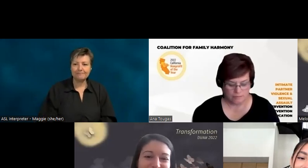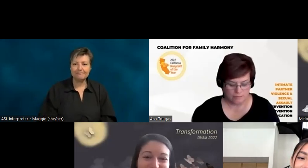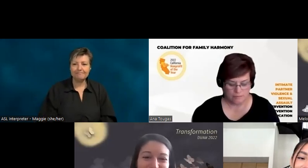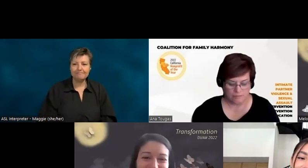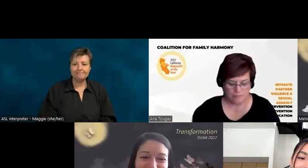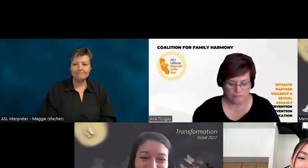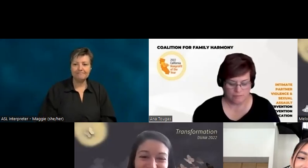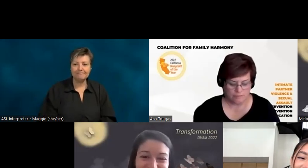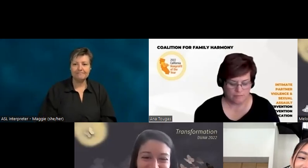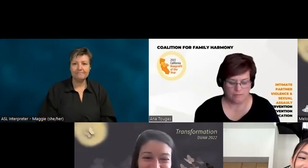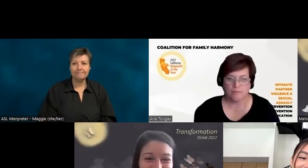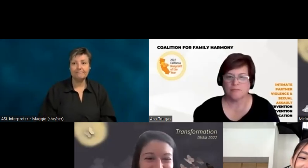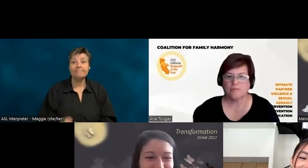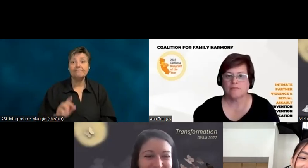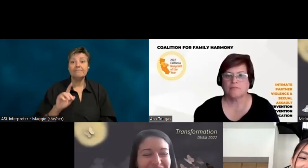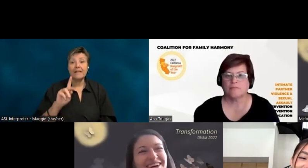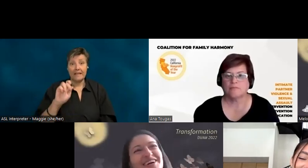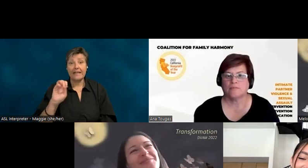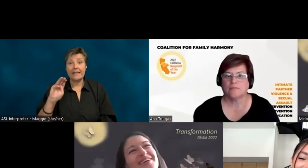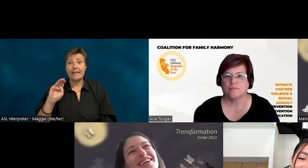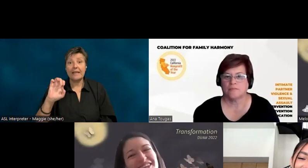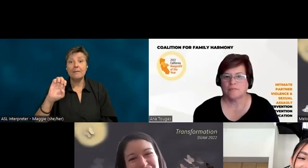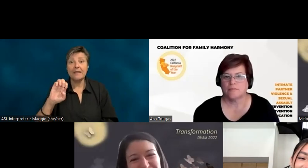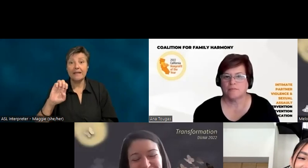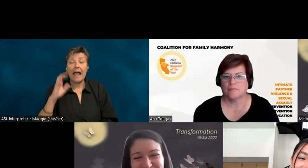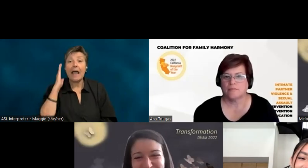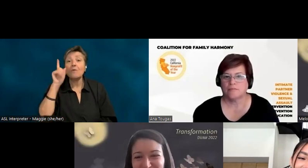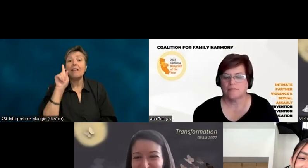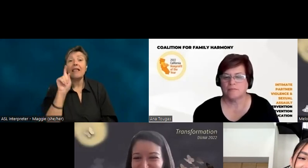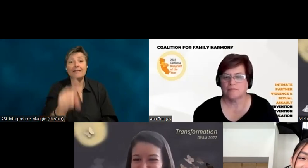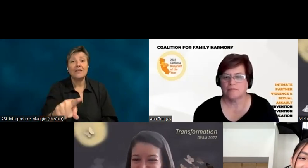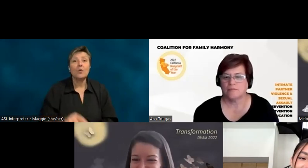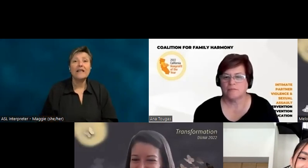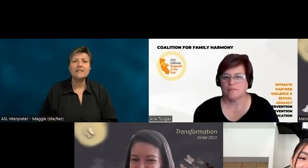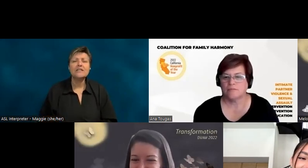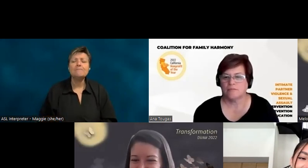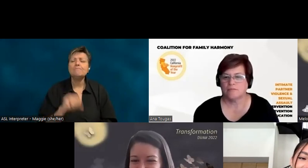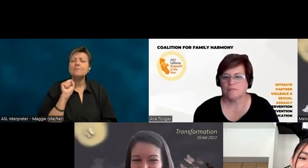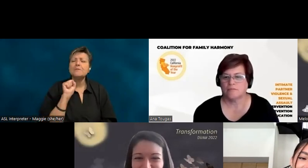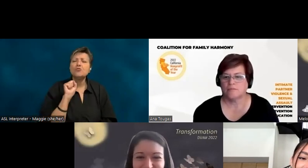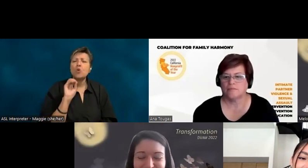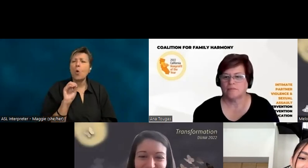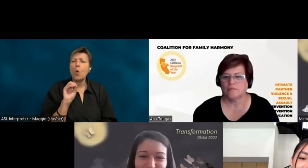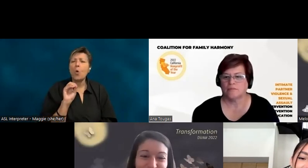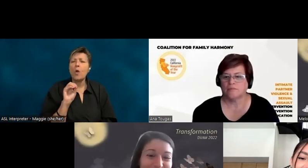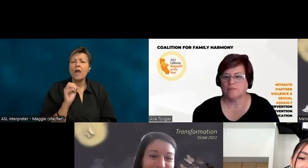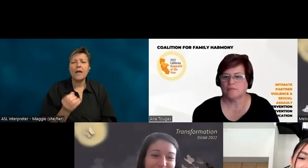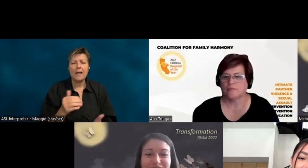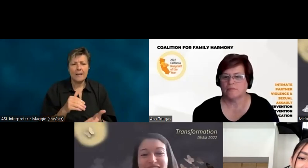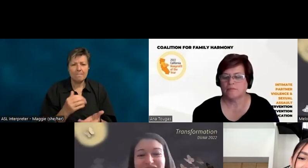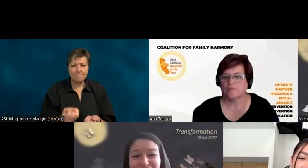I'll ask a question. Go for it. So a lot of us